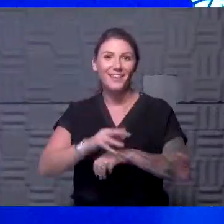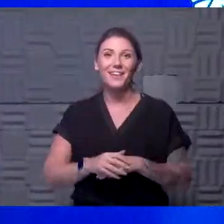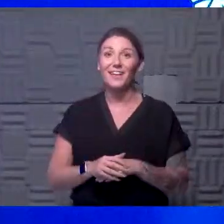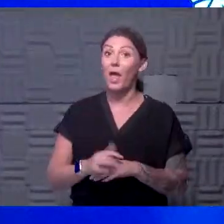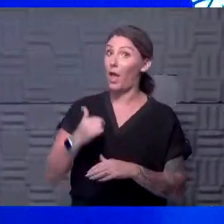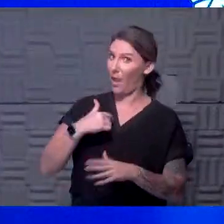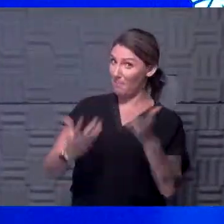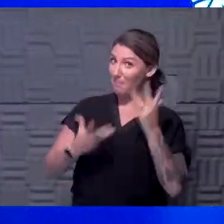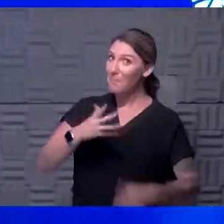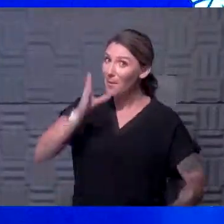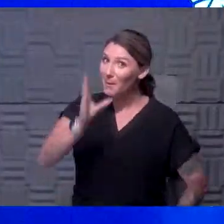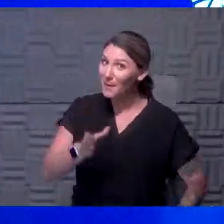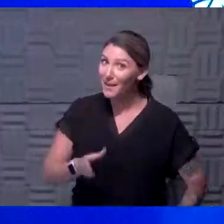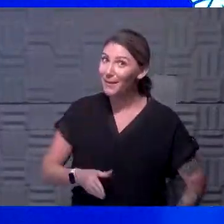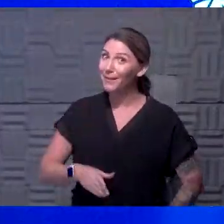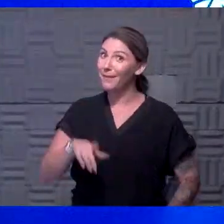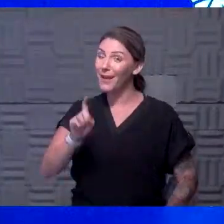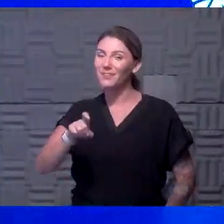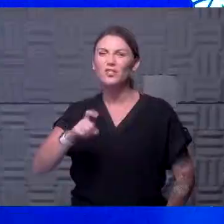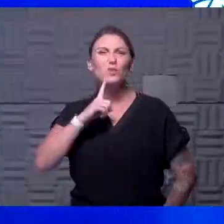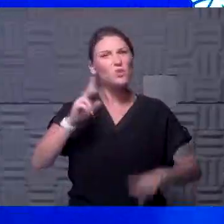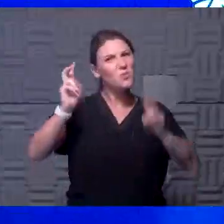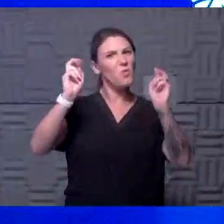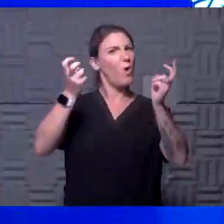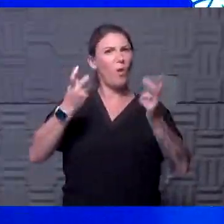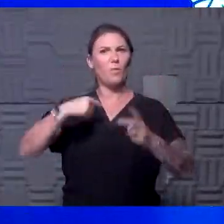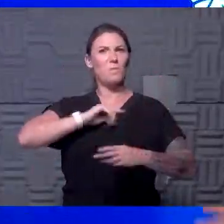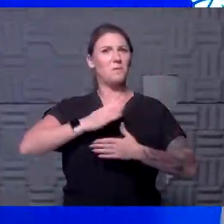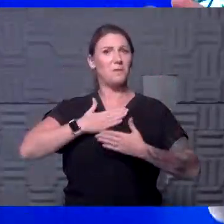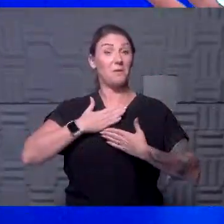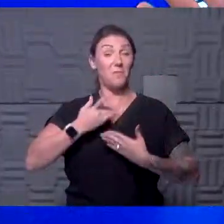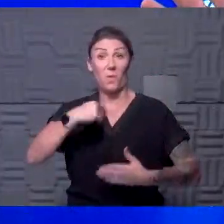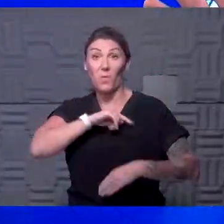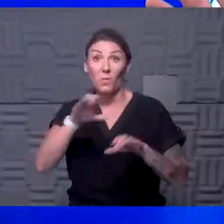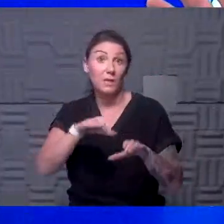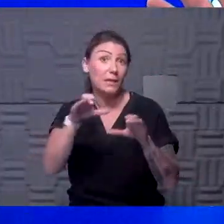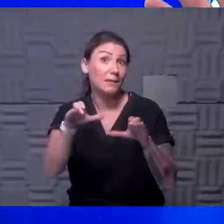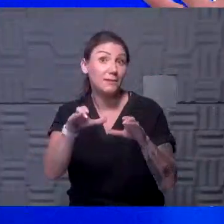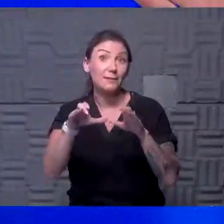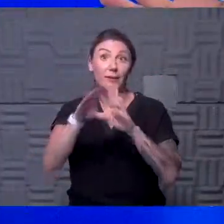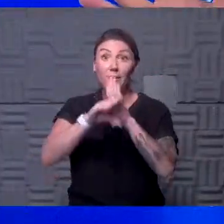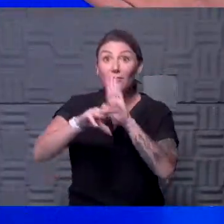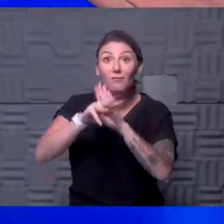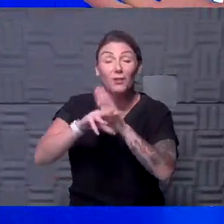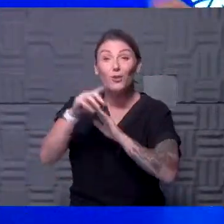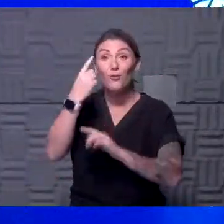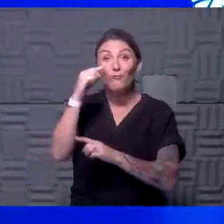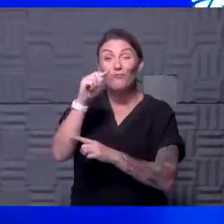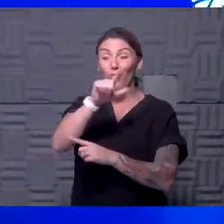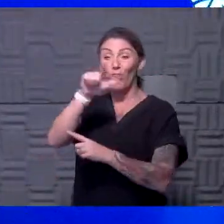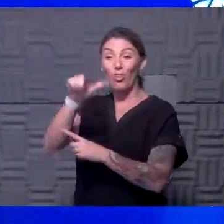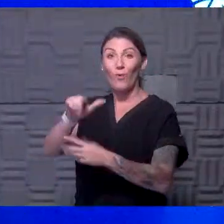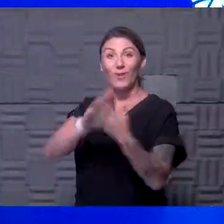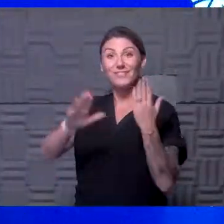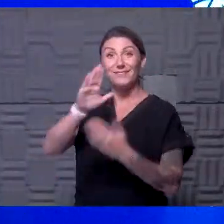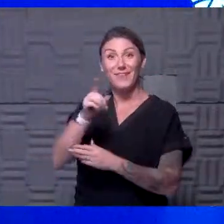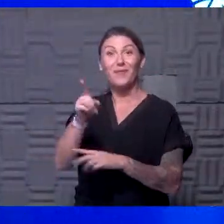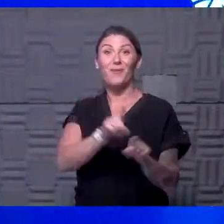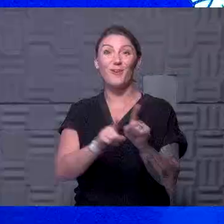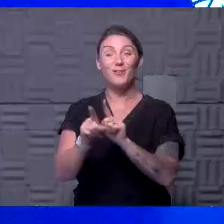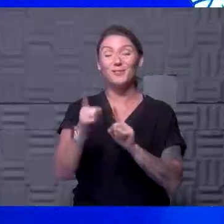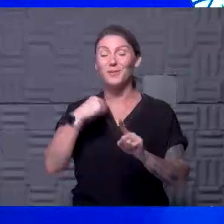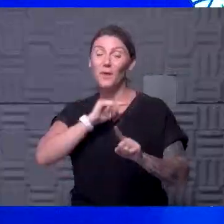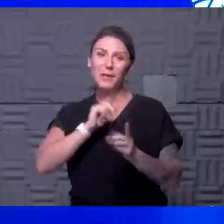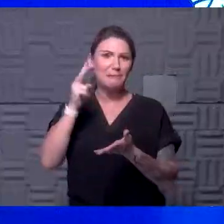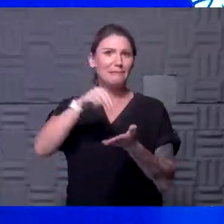at you bet, and just quote it. We're happy to come up. You know, we did a video for the Lawrence campus too. We're happy to do one for any time because we can stand up and